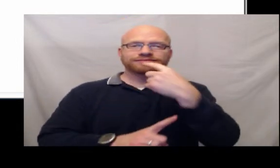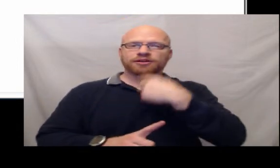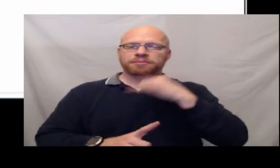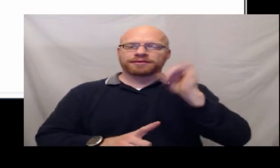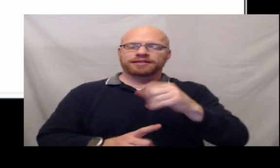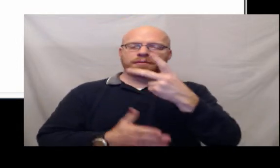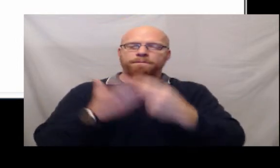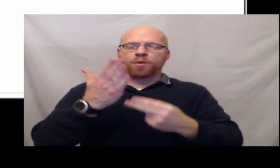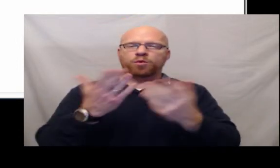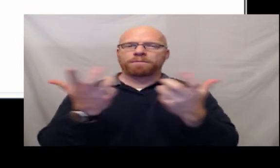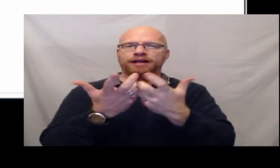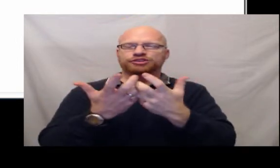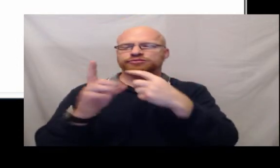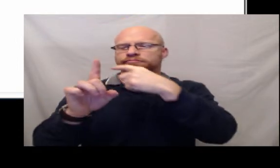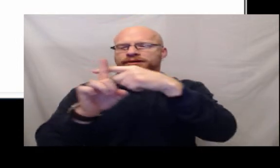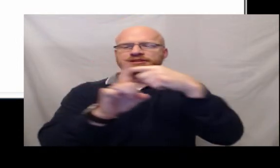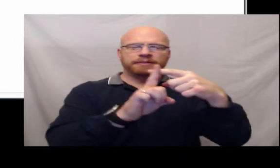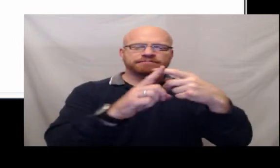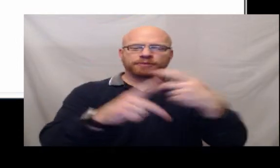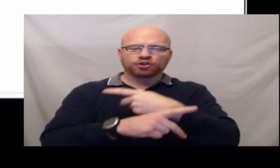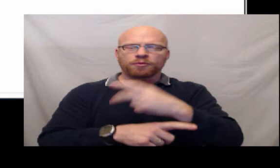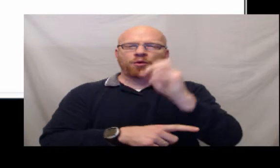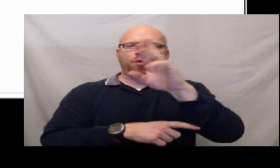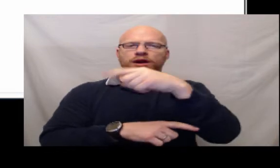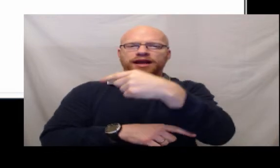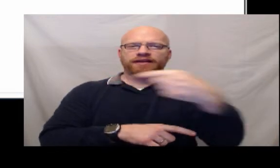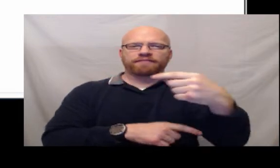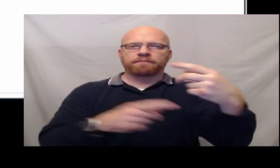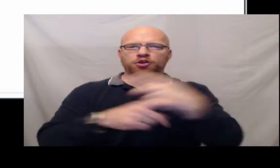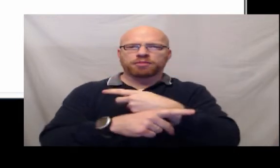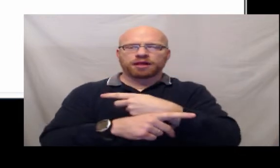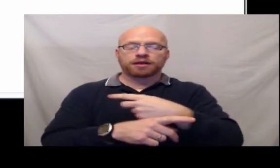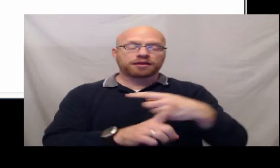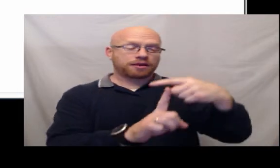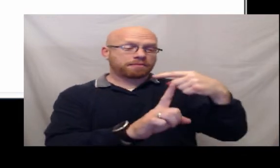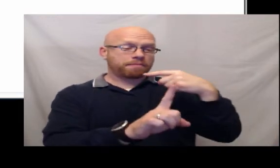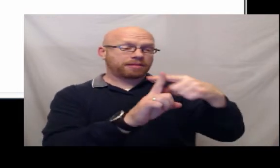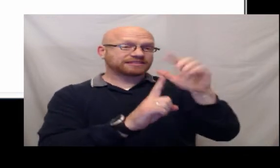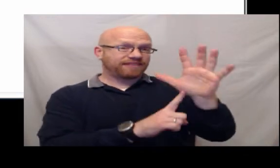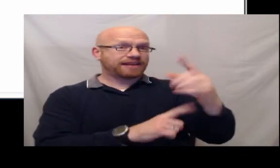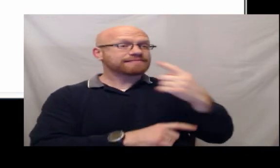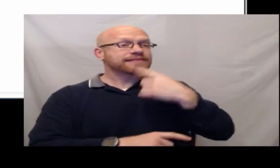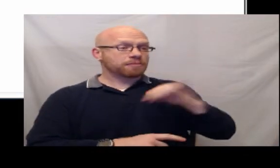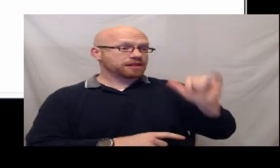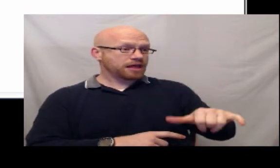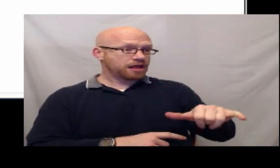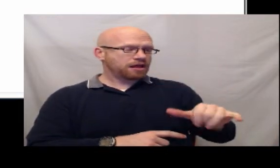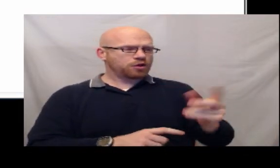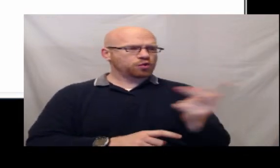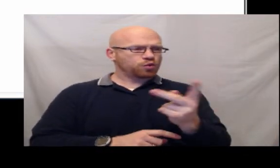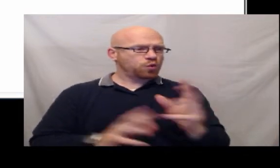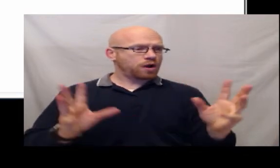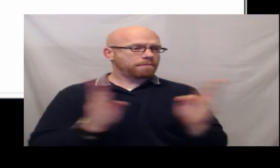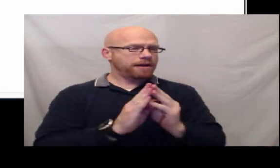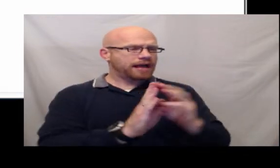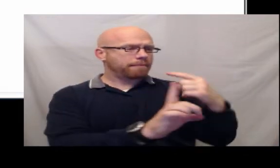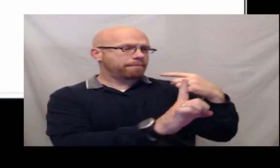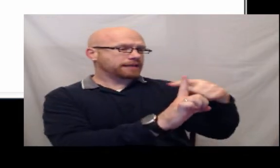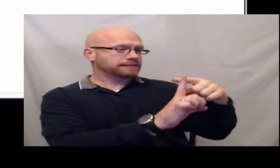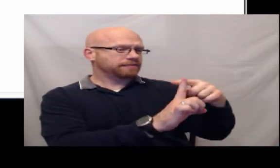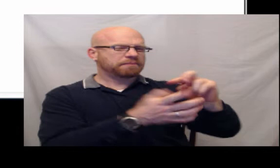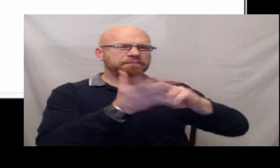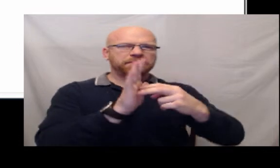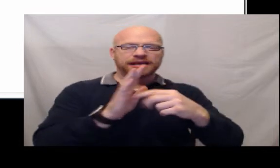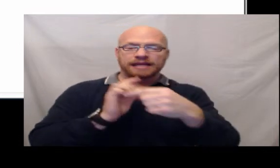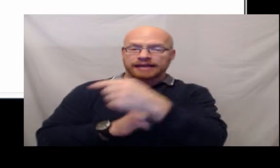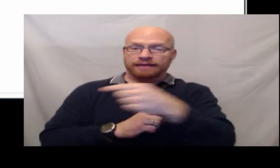So we need factors of positive 4, which means they're both either negative or positive. And now the middle term is